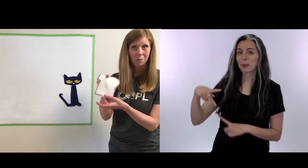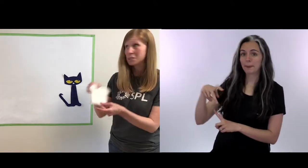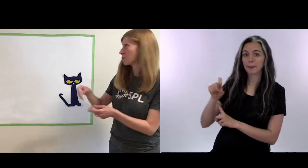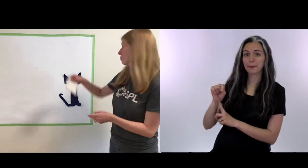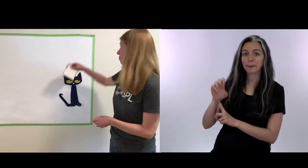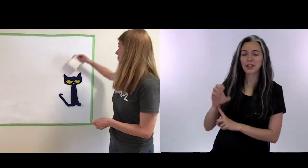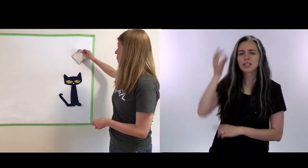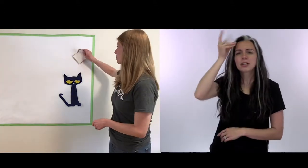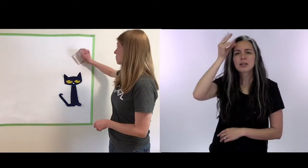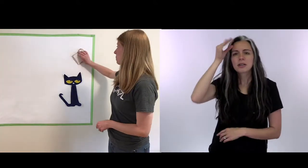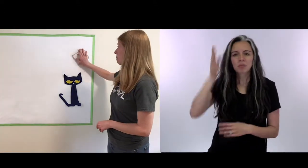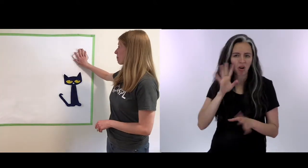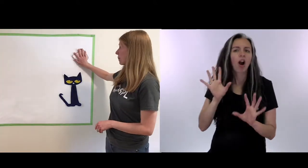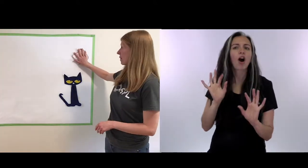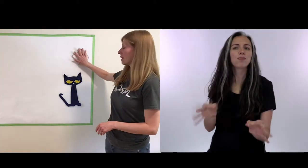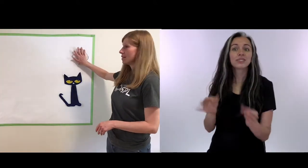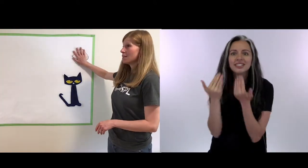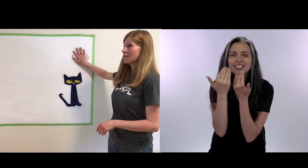a sandwich.